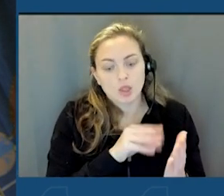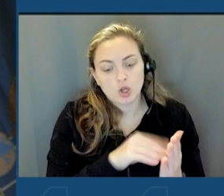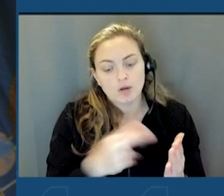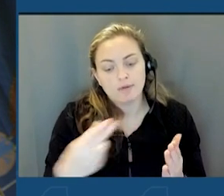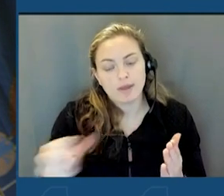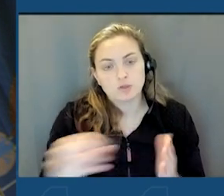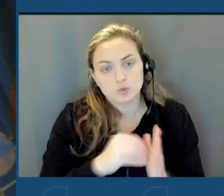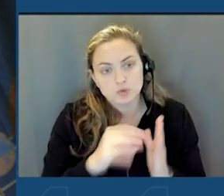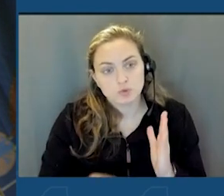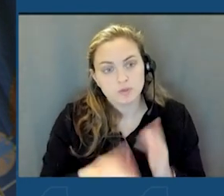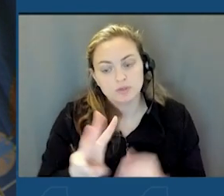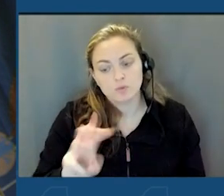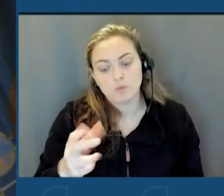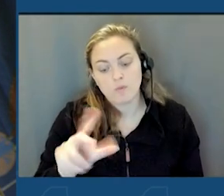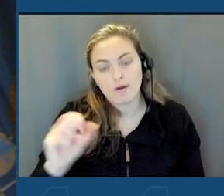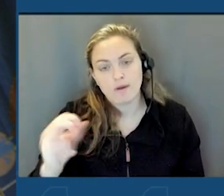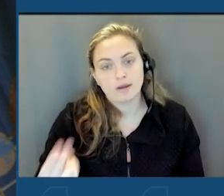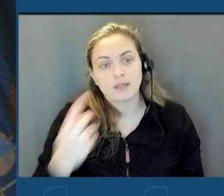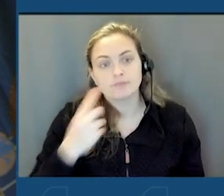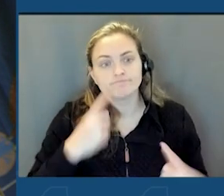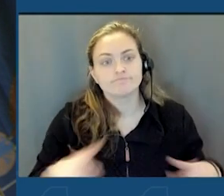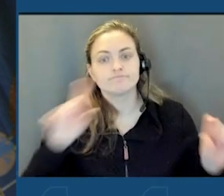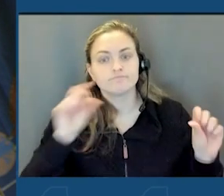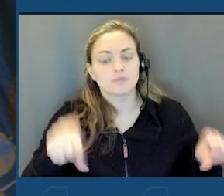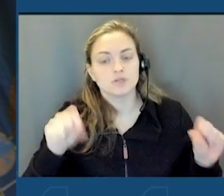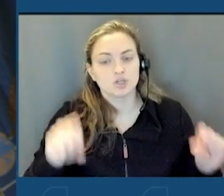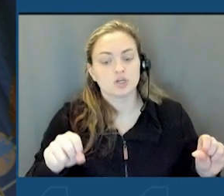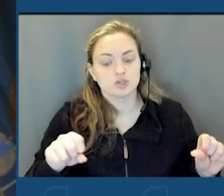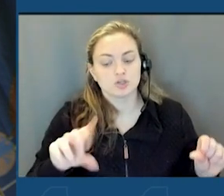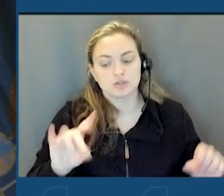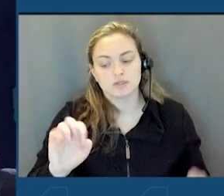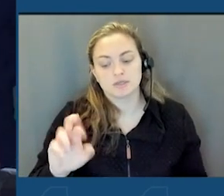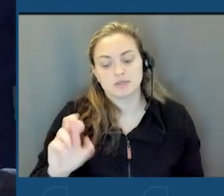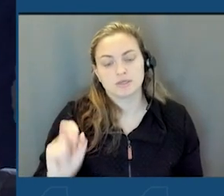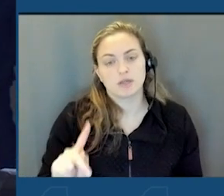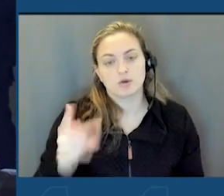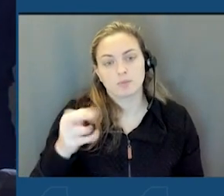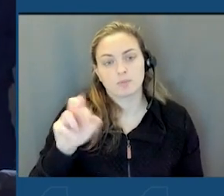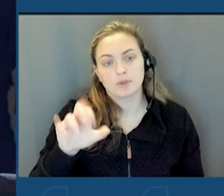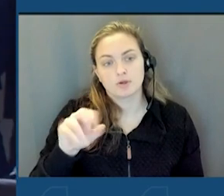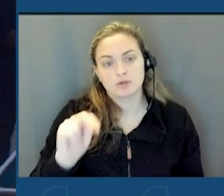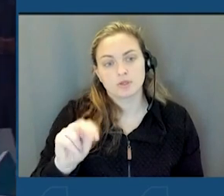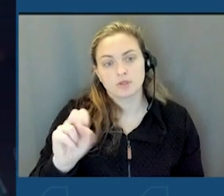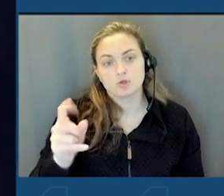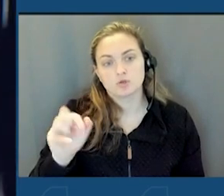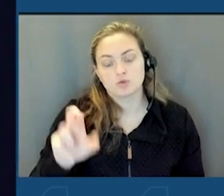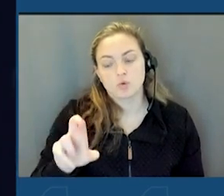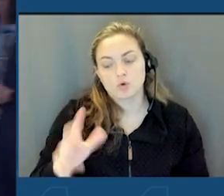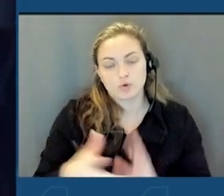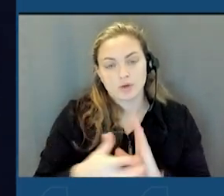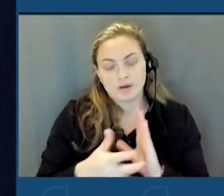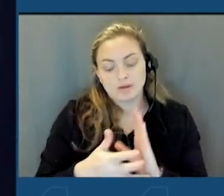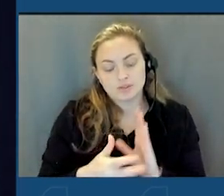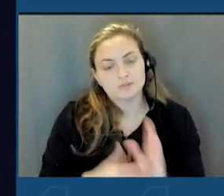in Wyandanch achieve their potential. Please welcome Derek Peterson, Soda Technologies.